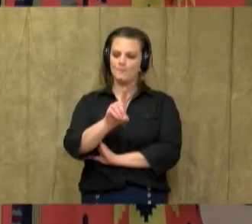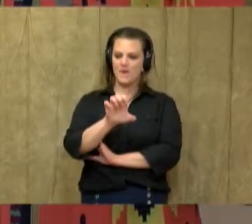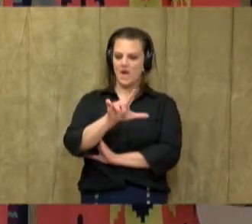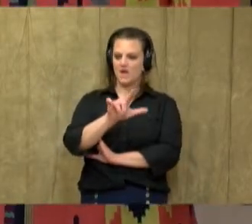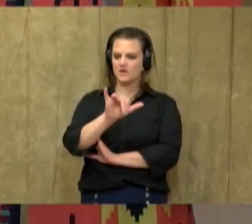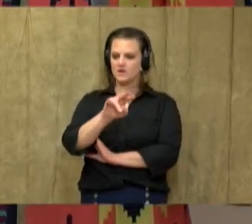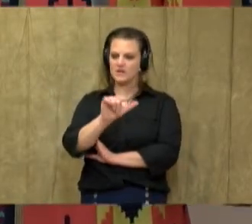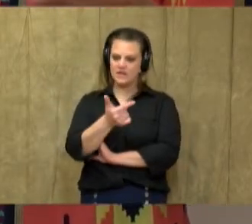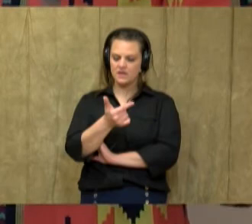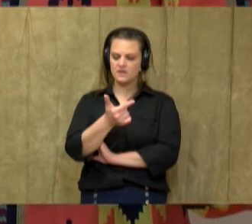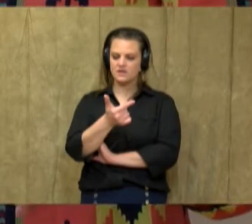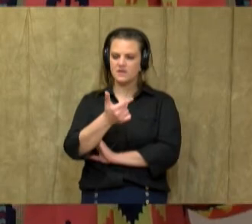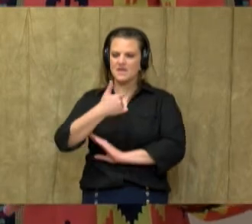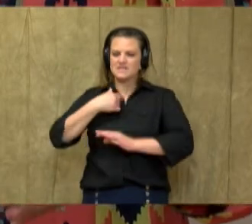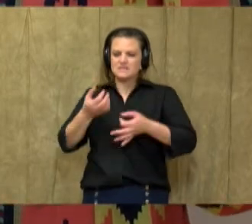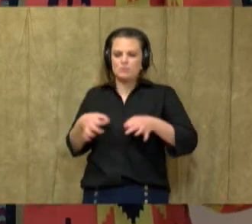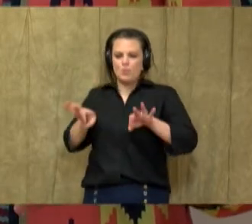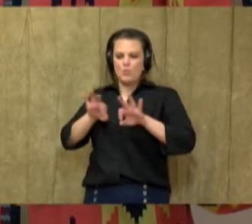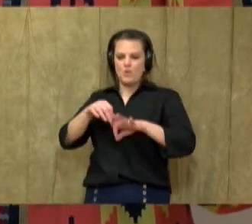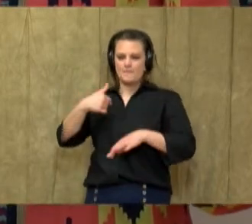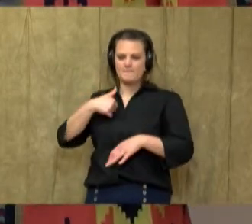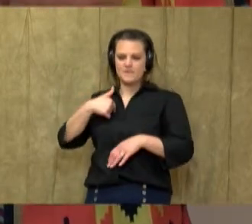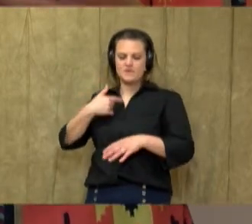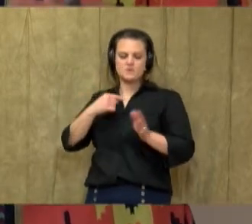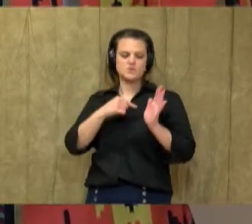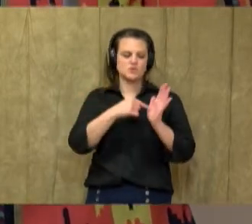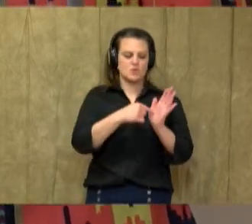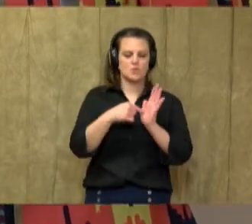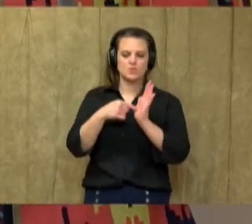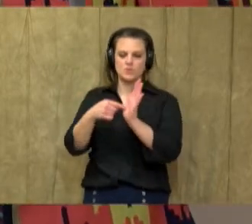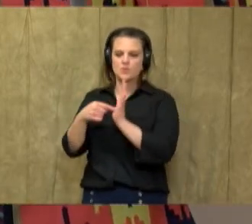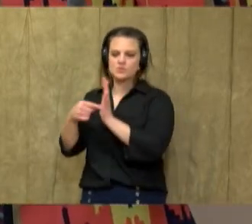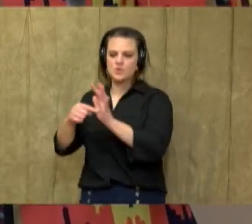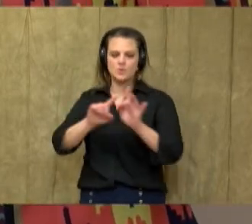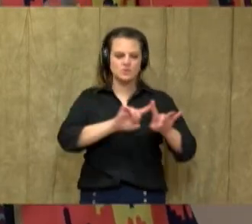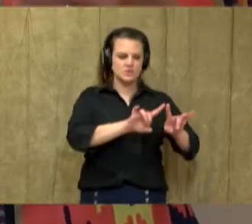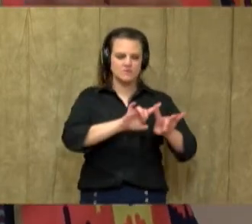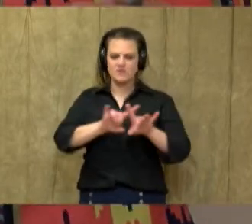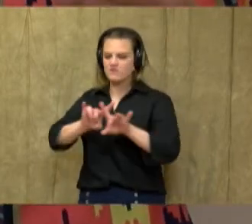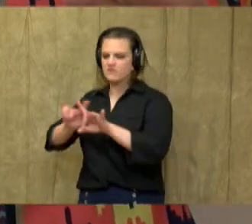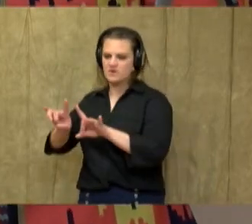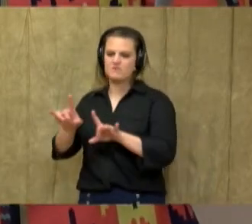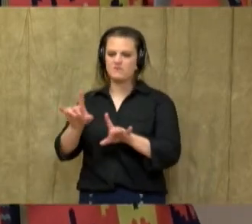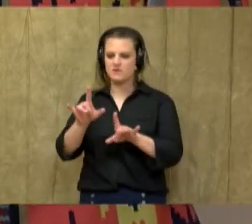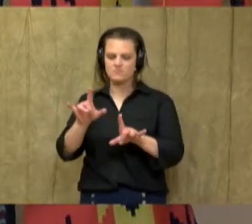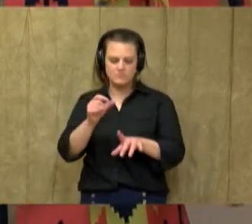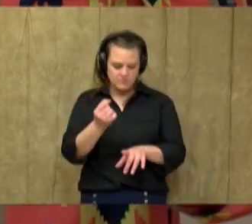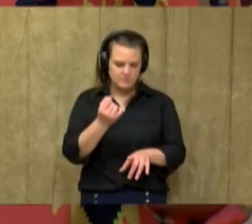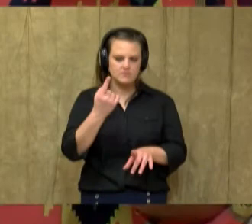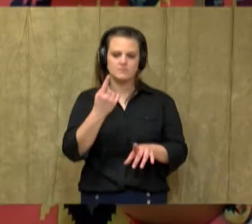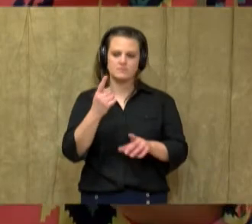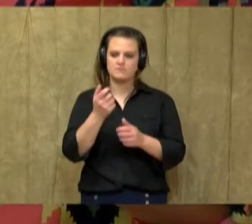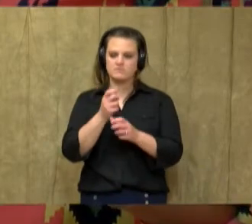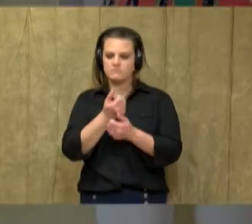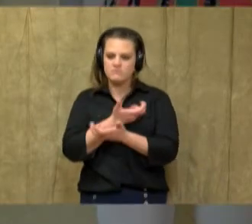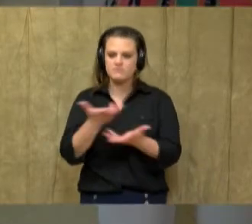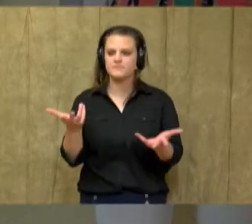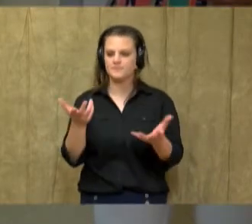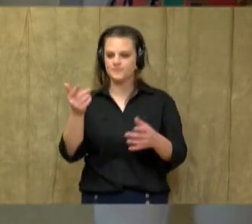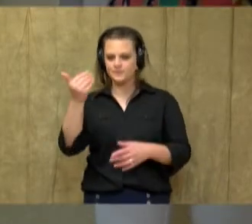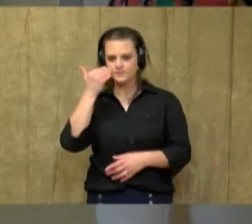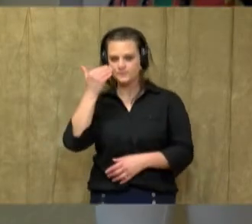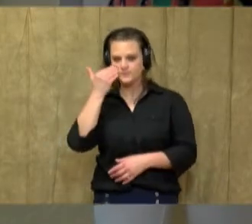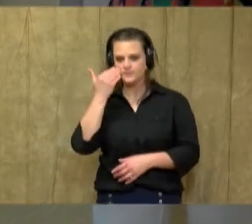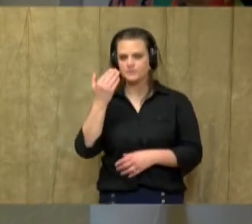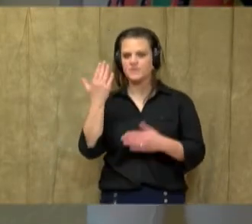to show different strategies and models so that you can truly understand what it means. So let's take a look. It